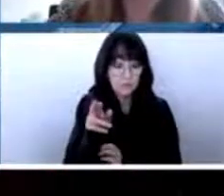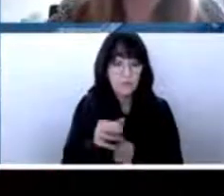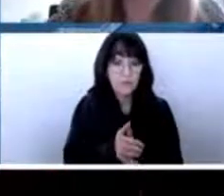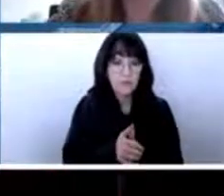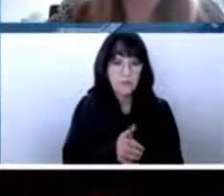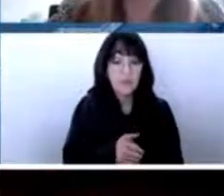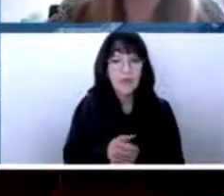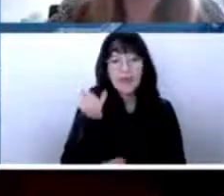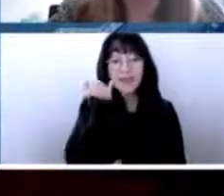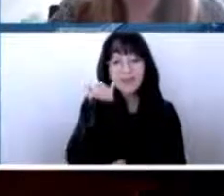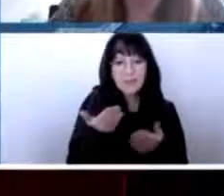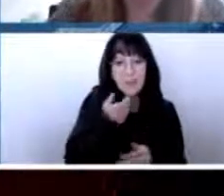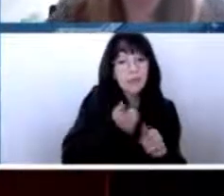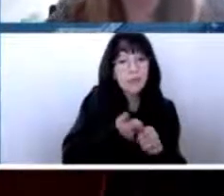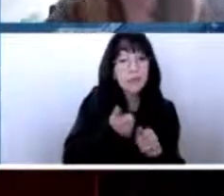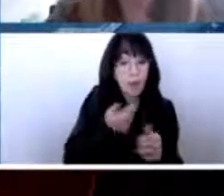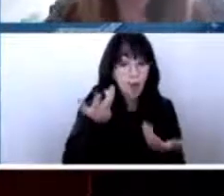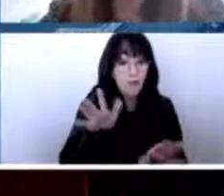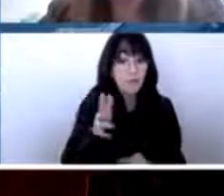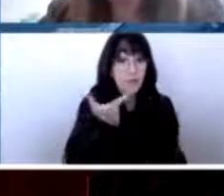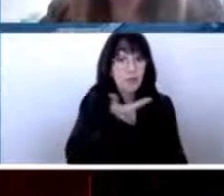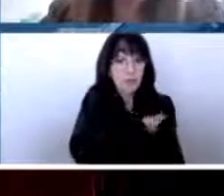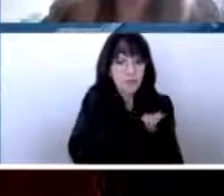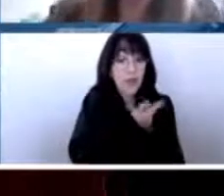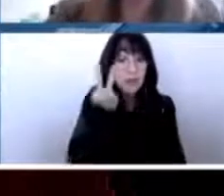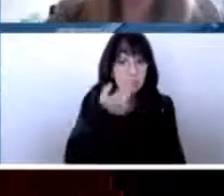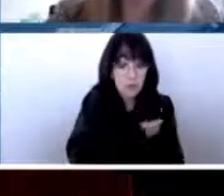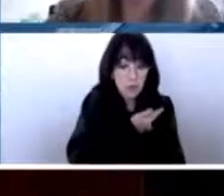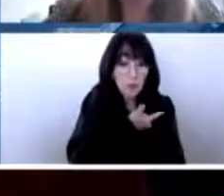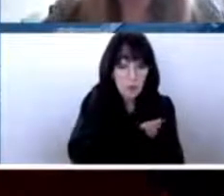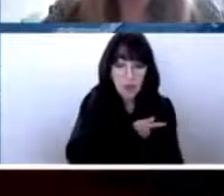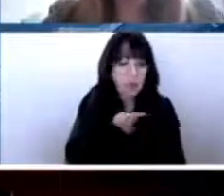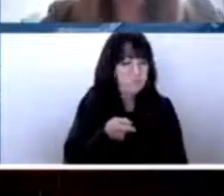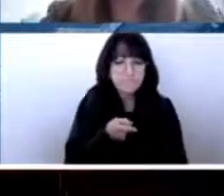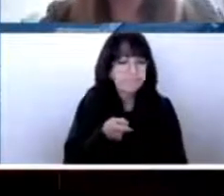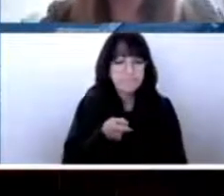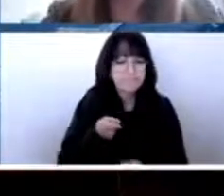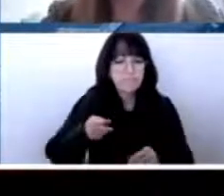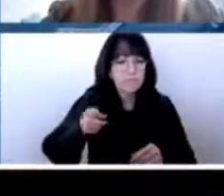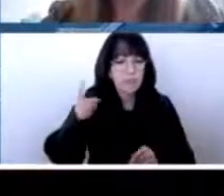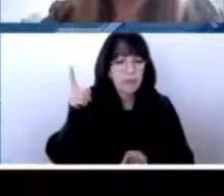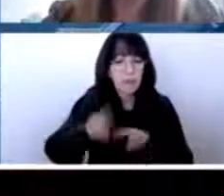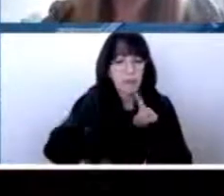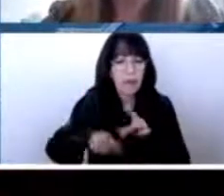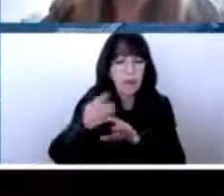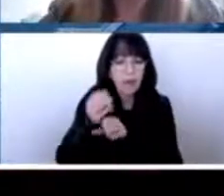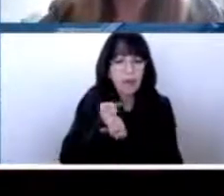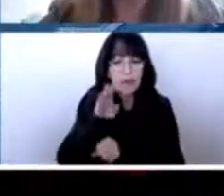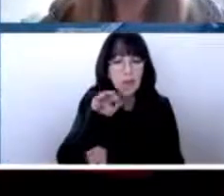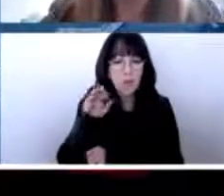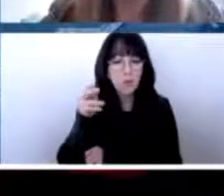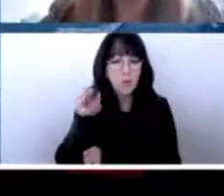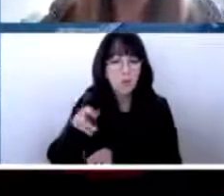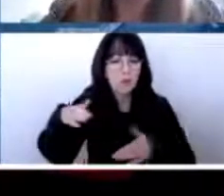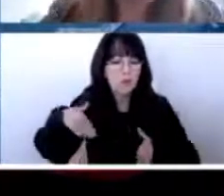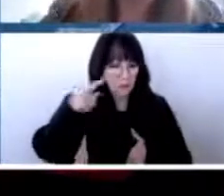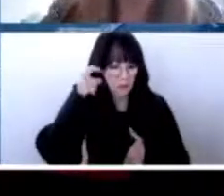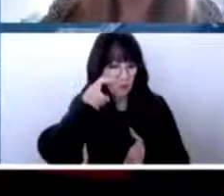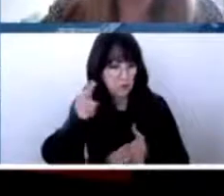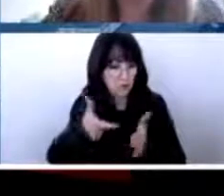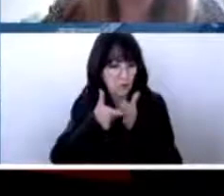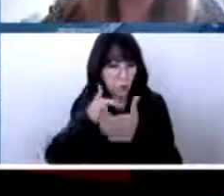your booster, maybe it's not enough time since you got your primary series, or